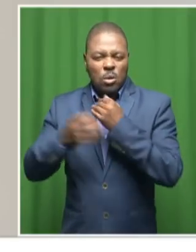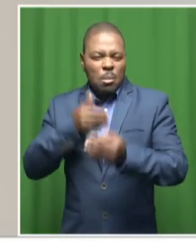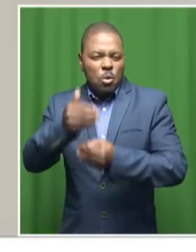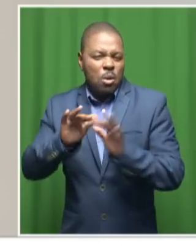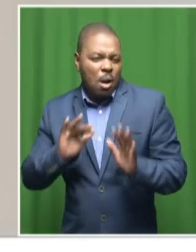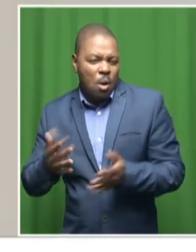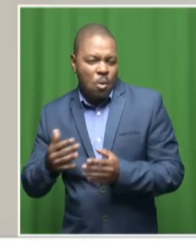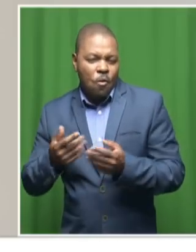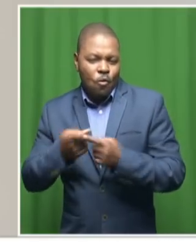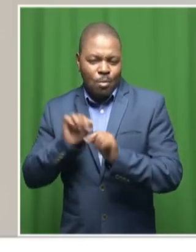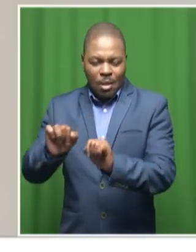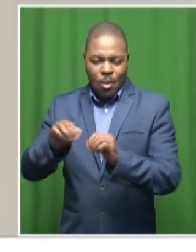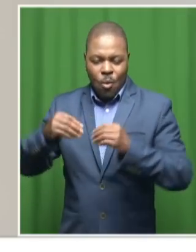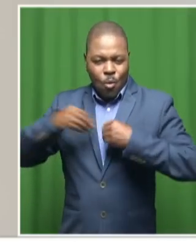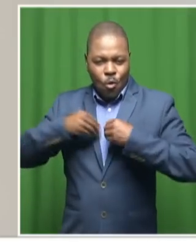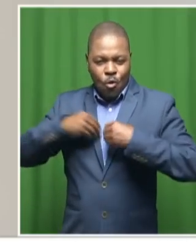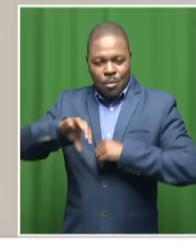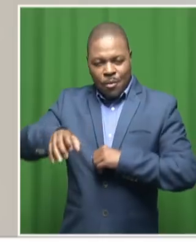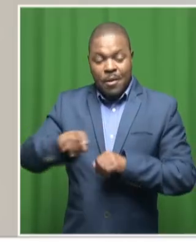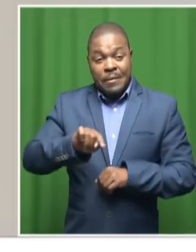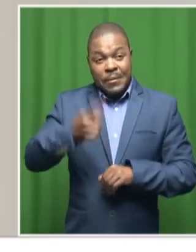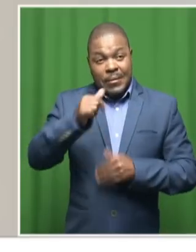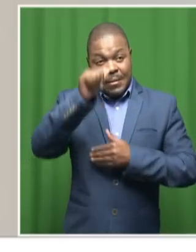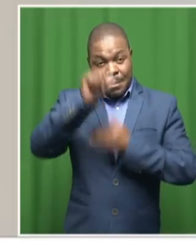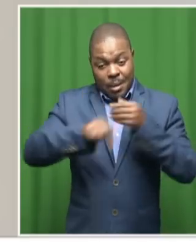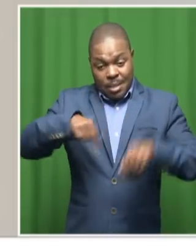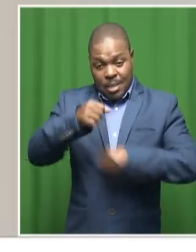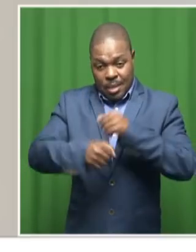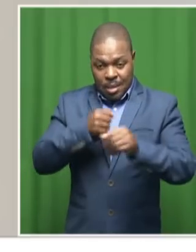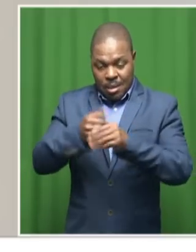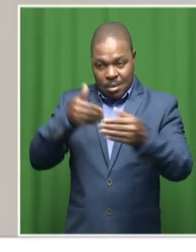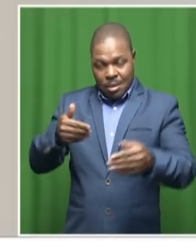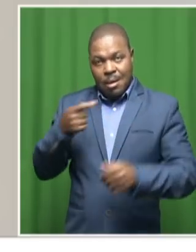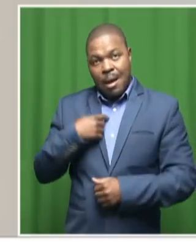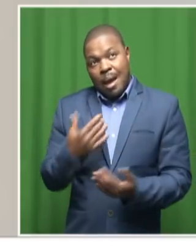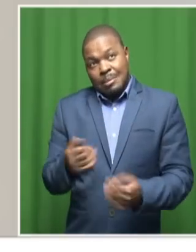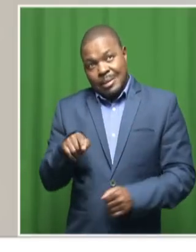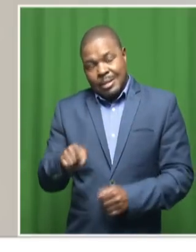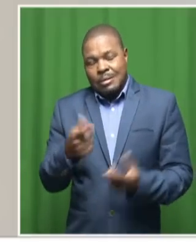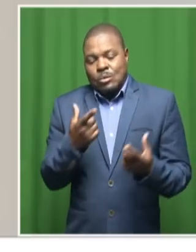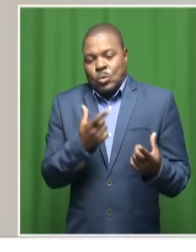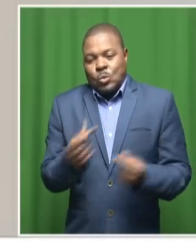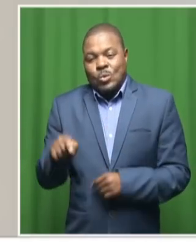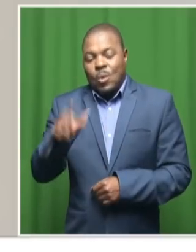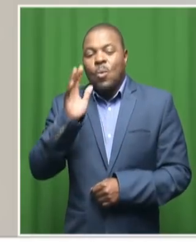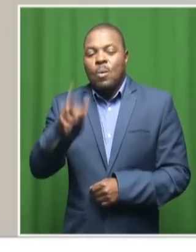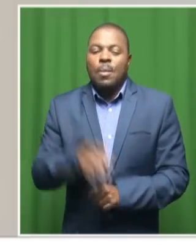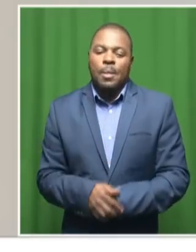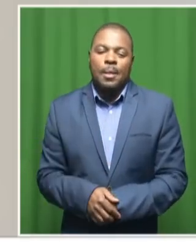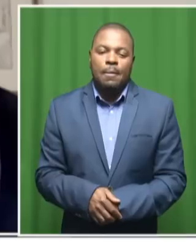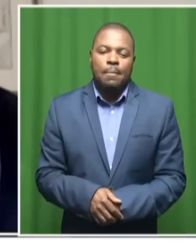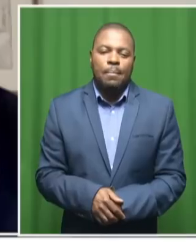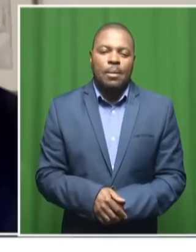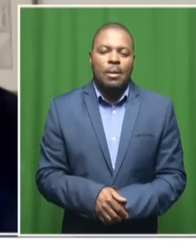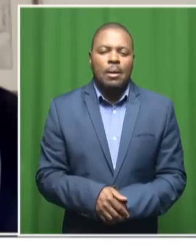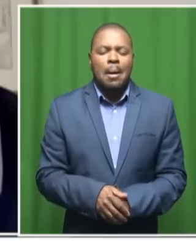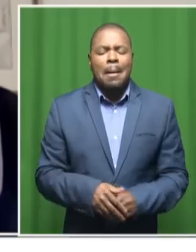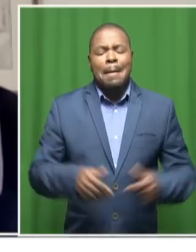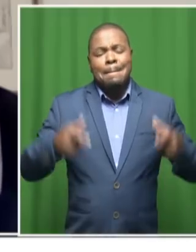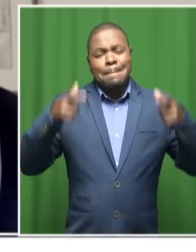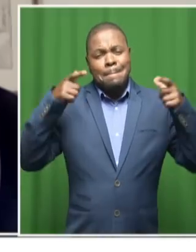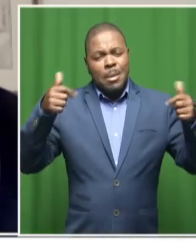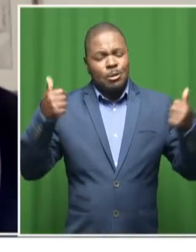in the province. So in the first 6 months of this year, we anticipate that that's what will happen. What are some of the biggest